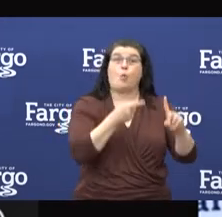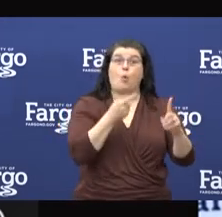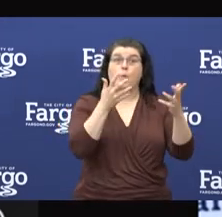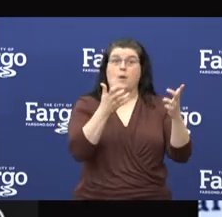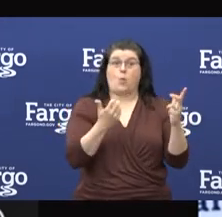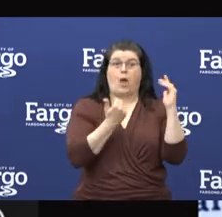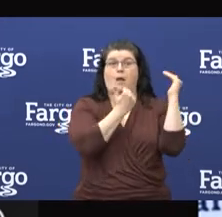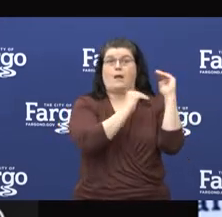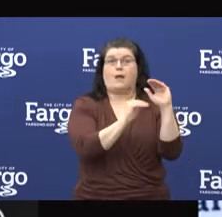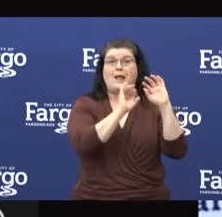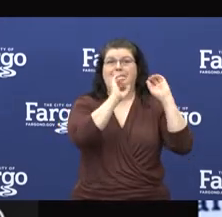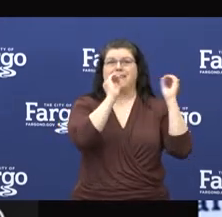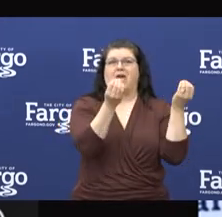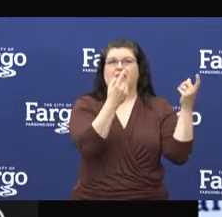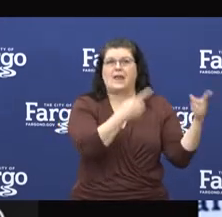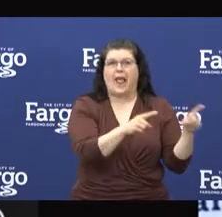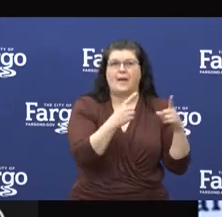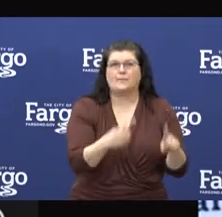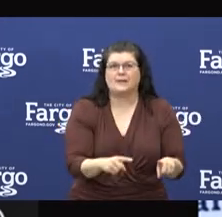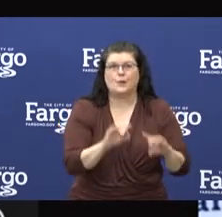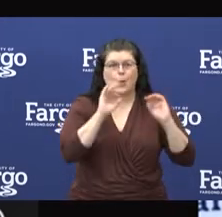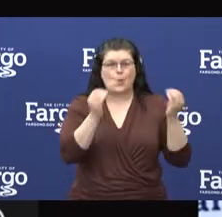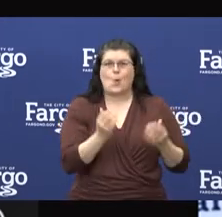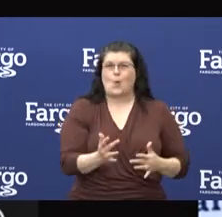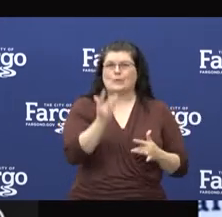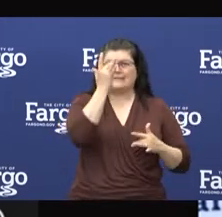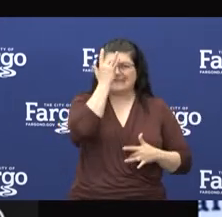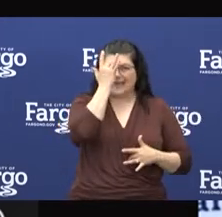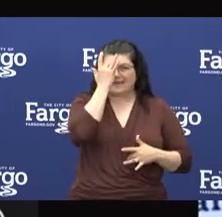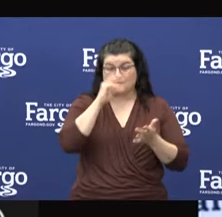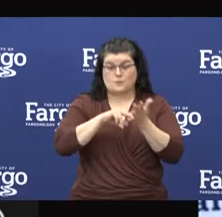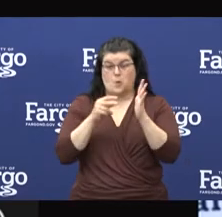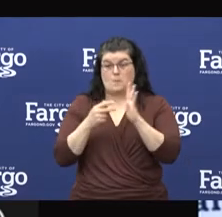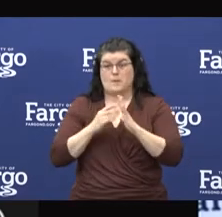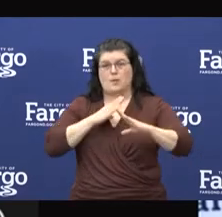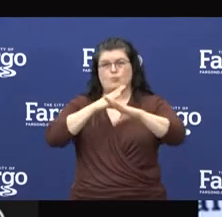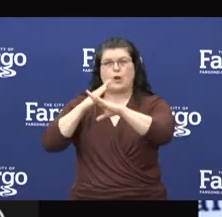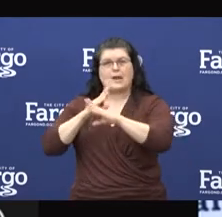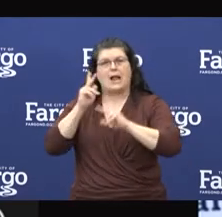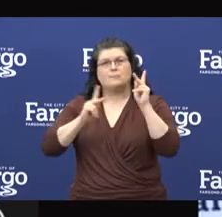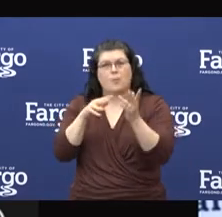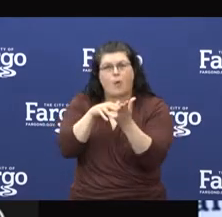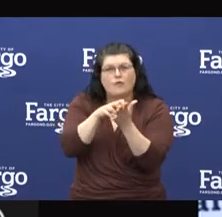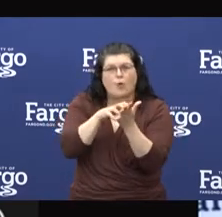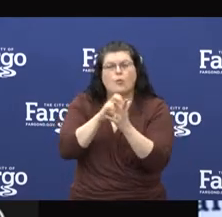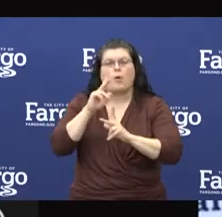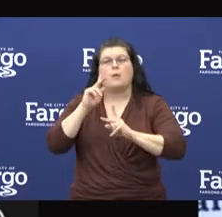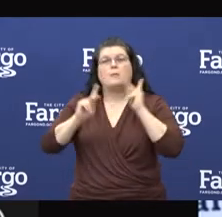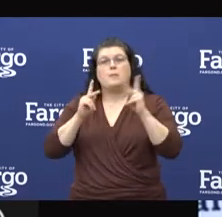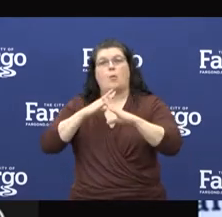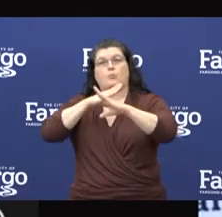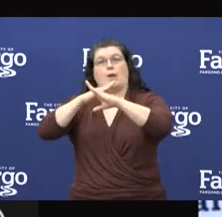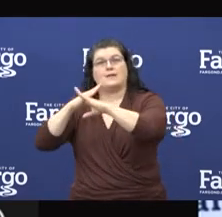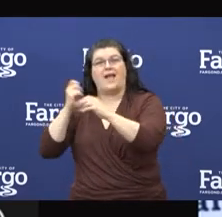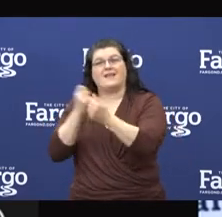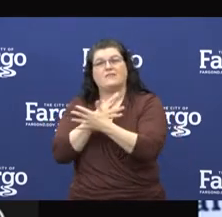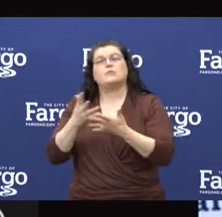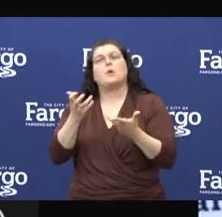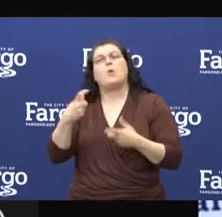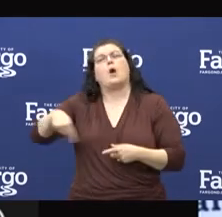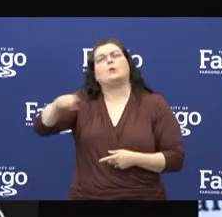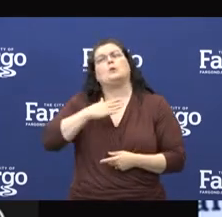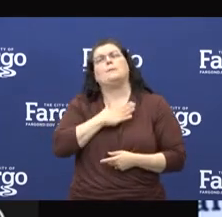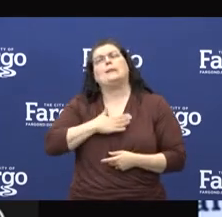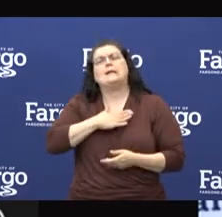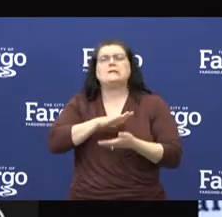succeeded. If nothing happens, we have protected our most vulnerable. So please be kind, be smart,